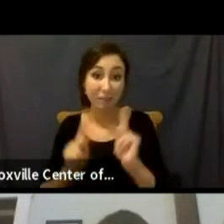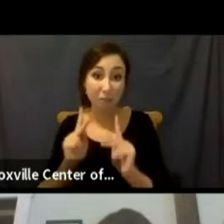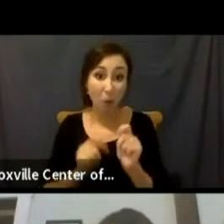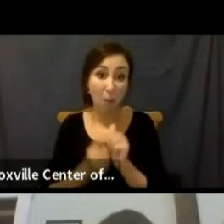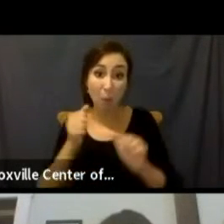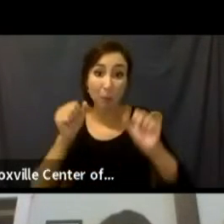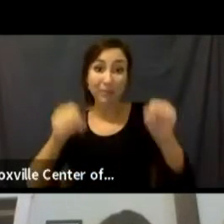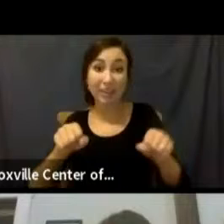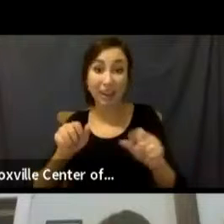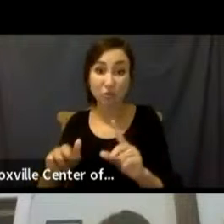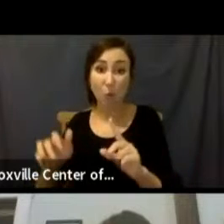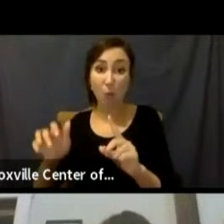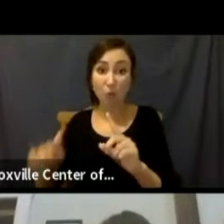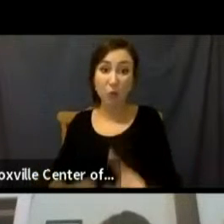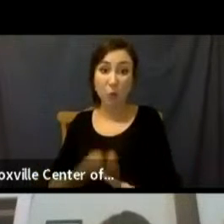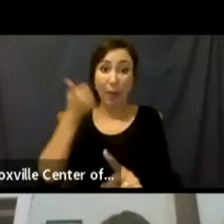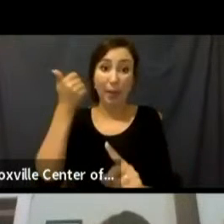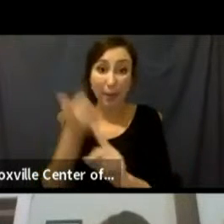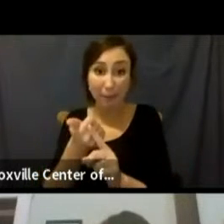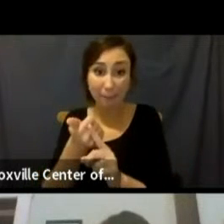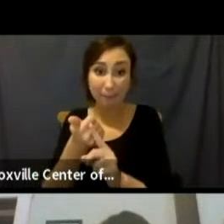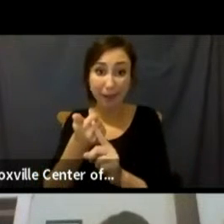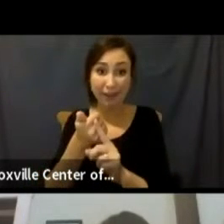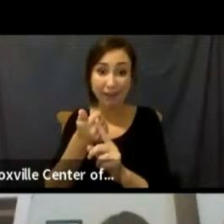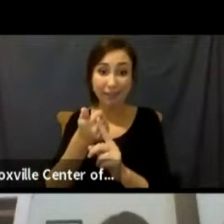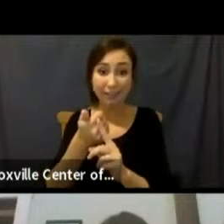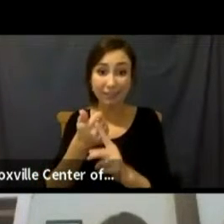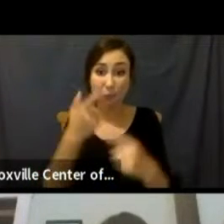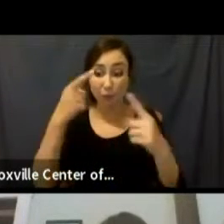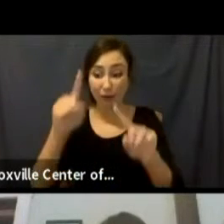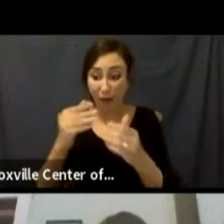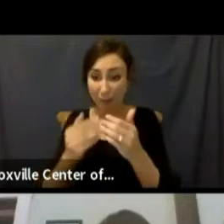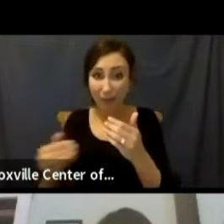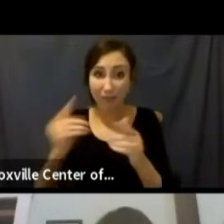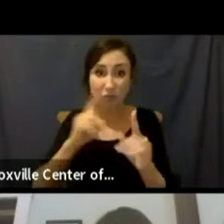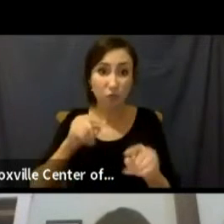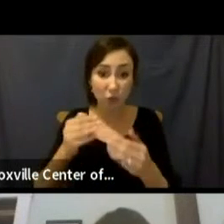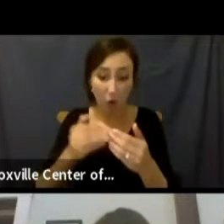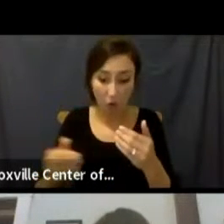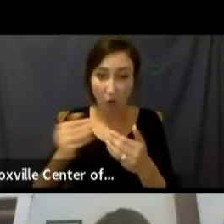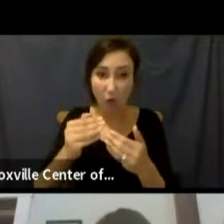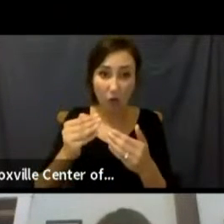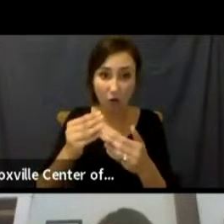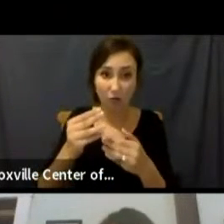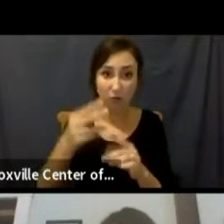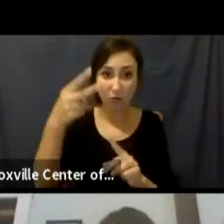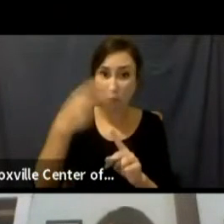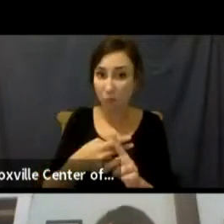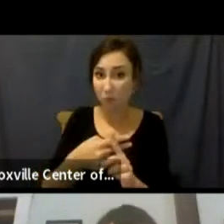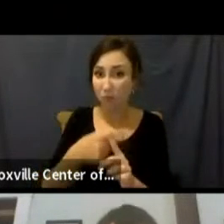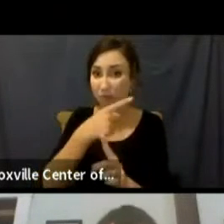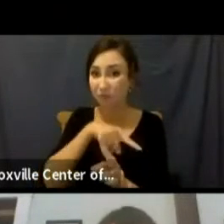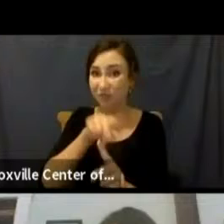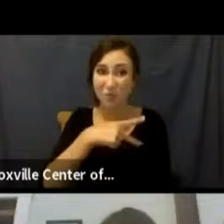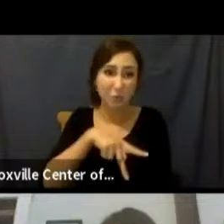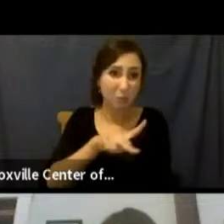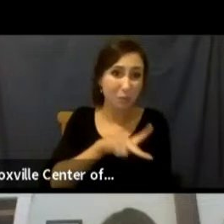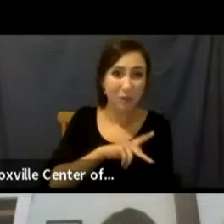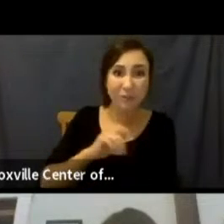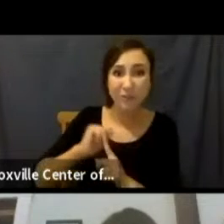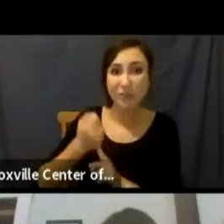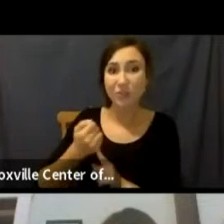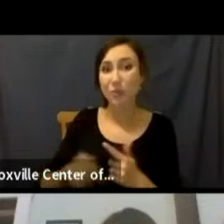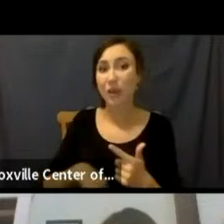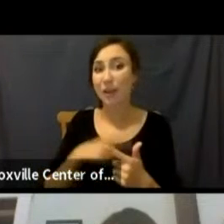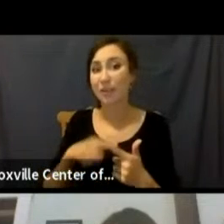to impact the outcome over the next 2 months are those who, either because of a personal situation or because